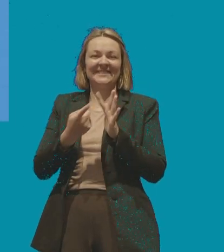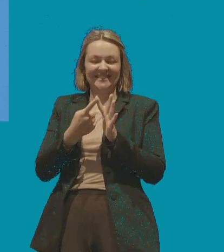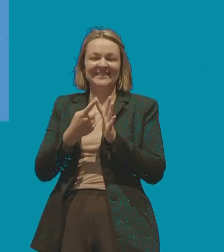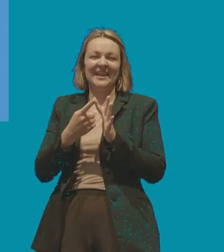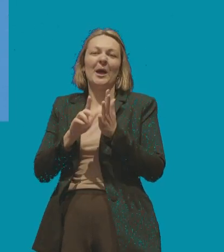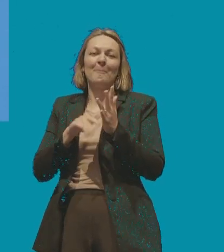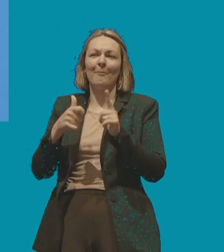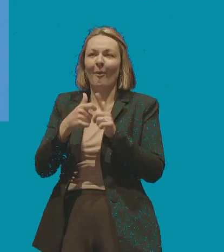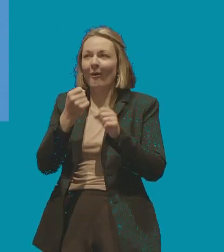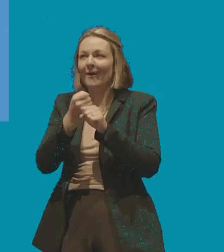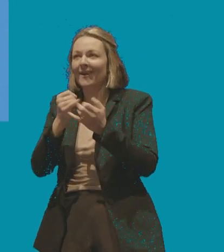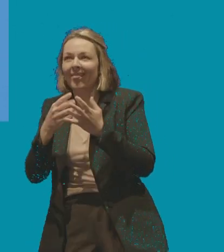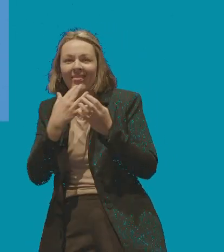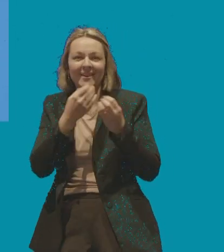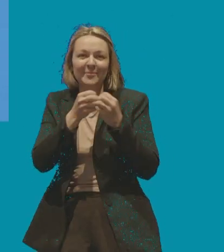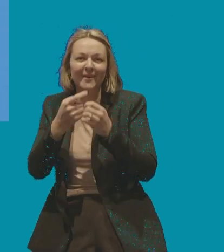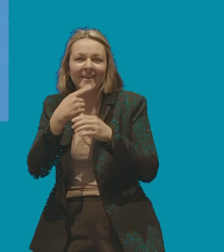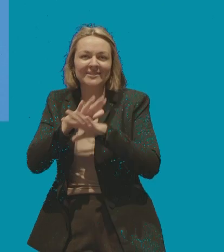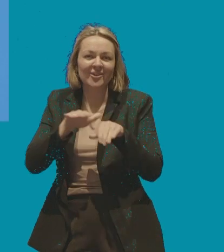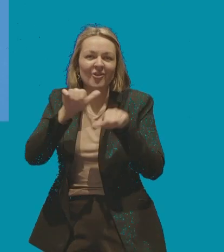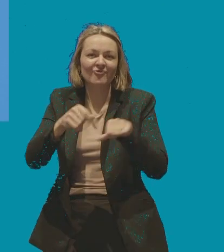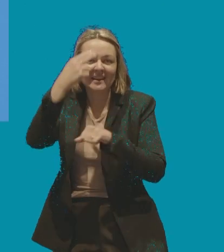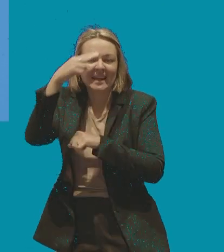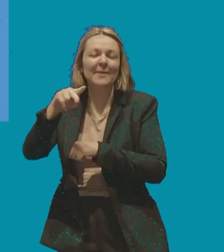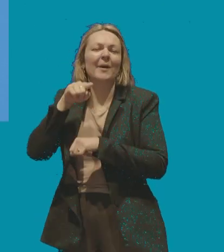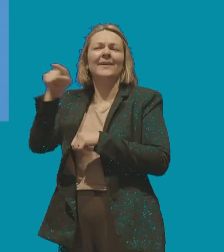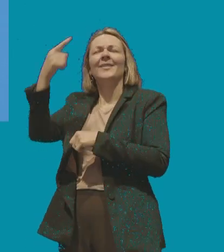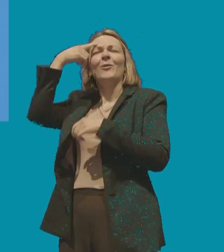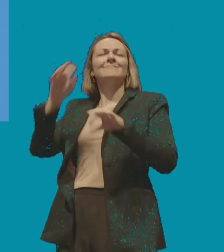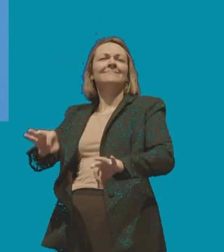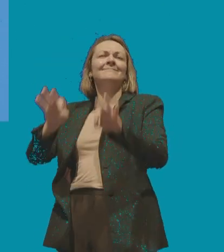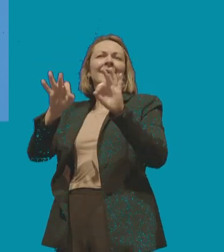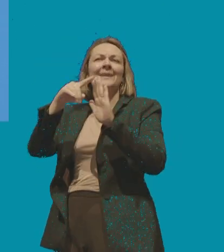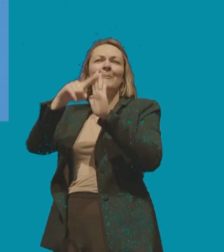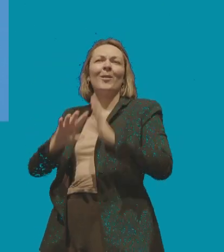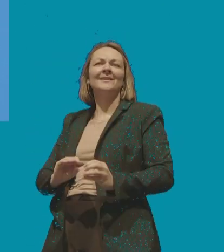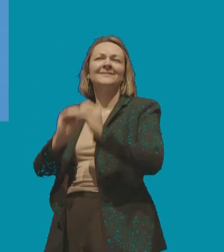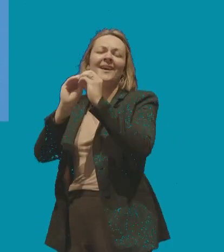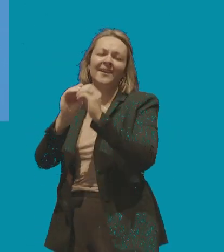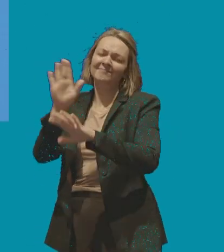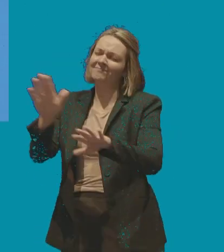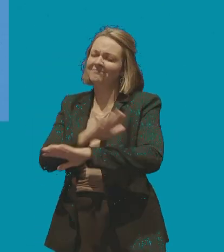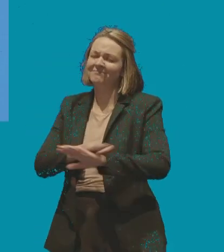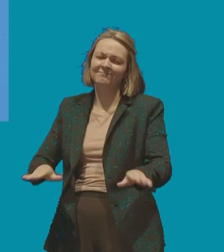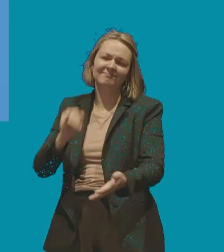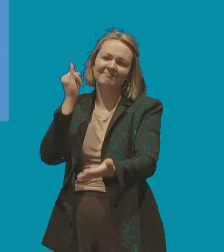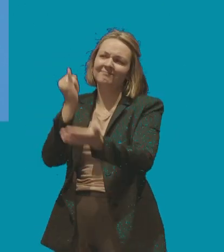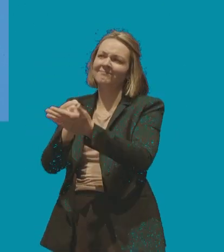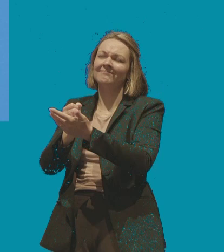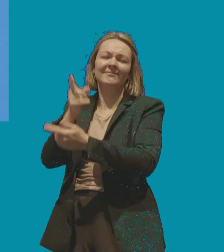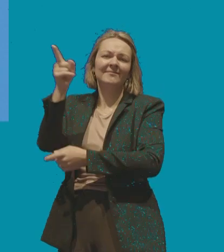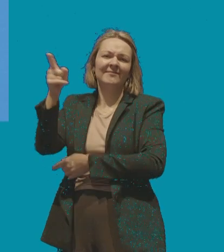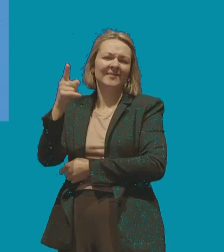Jacob Rees-Mogg thinks that this is excellent policy making. This is far from excellent policy making. These are back of